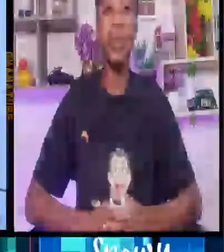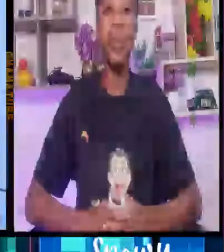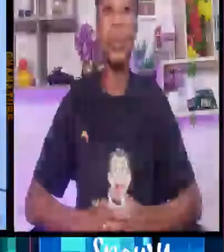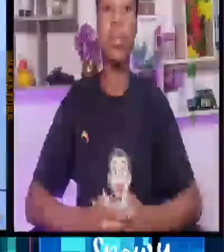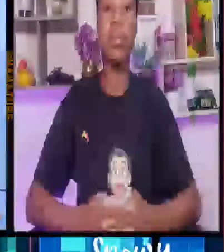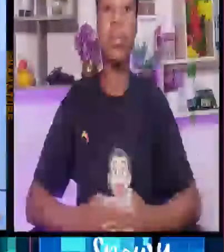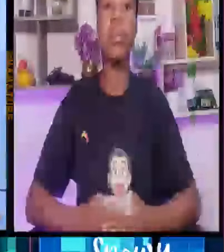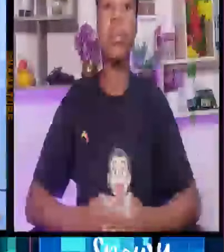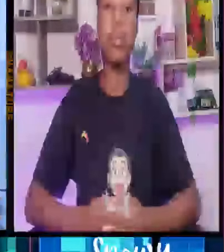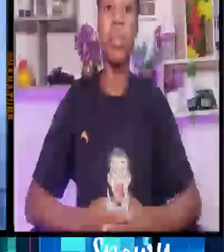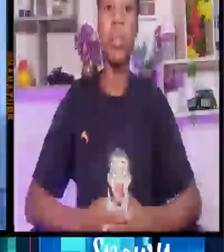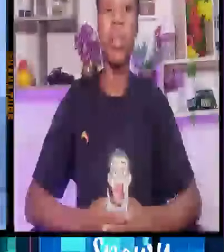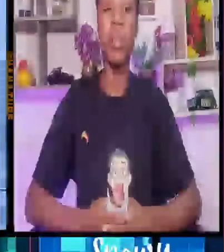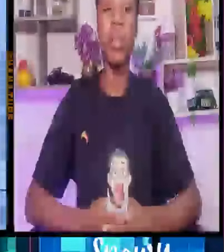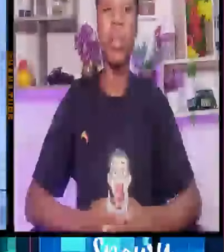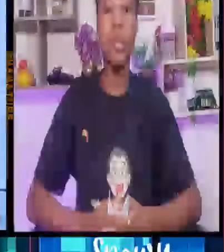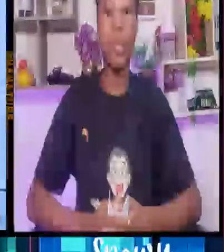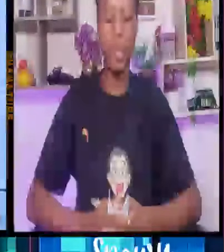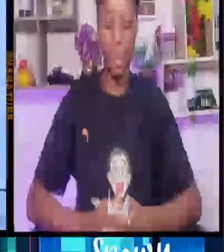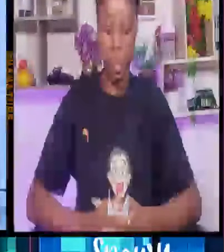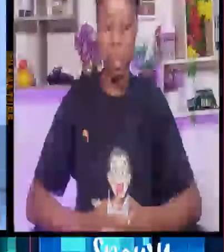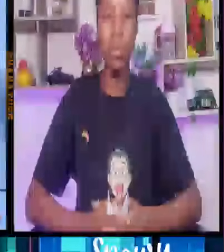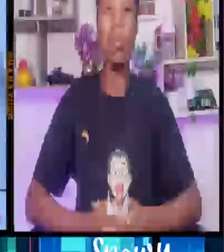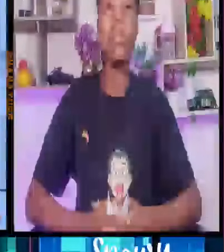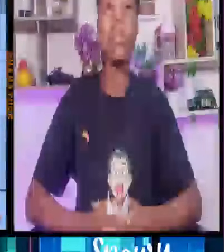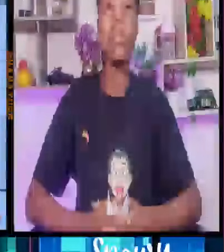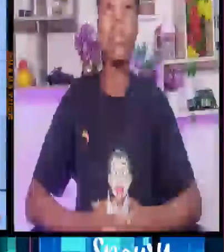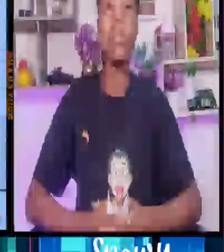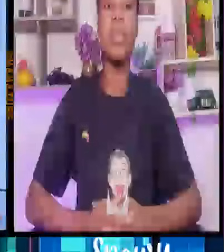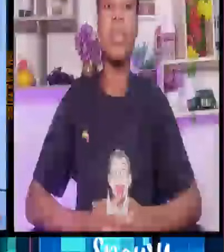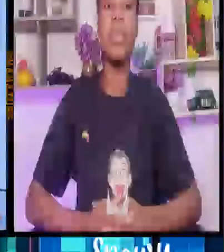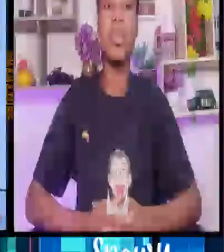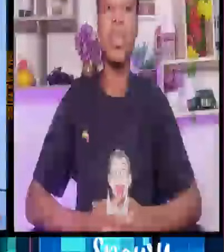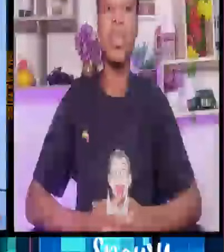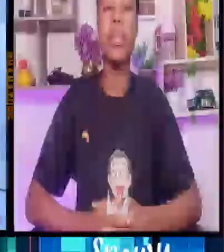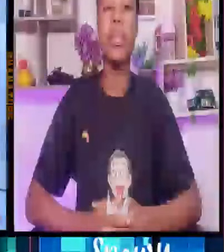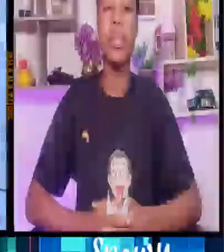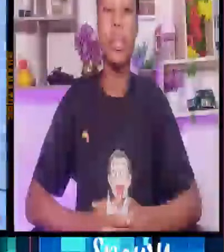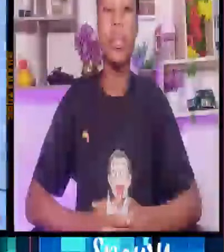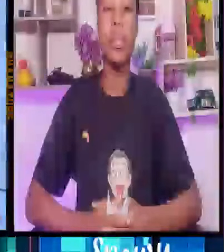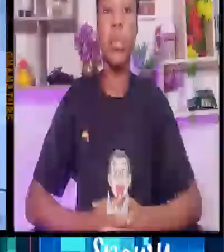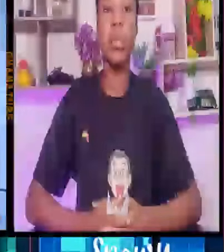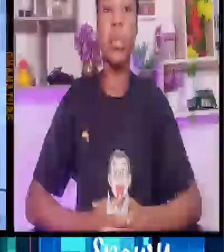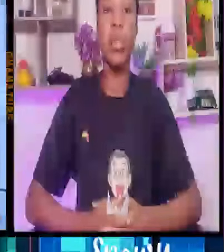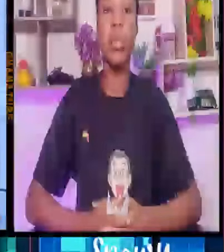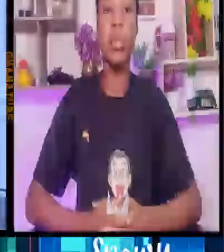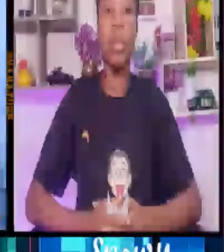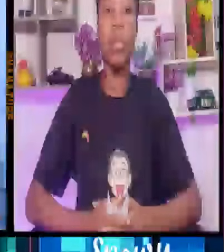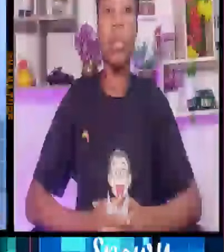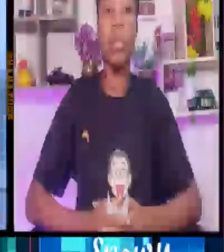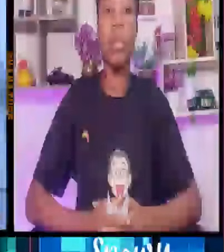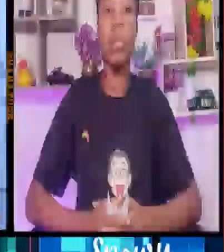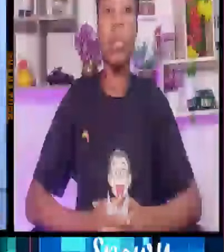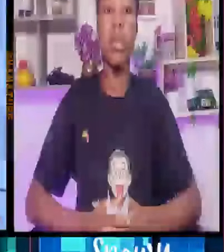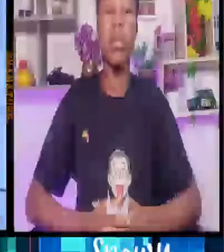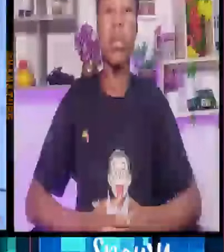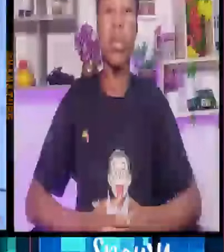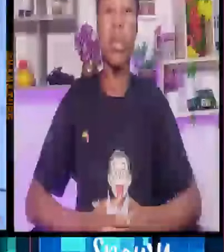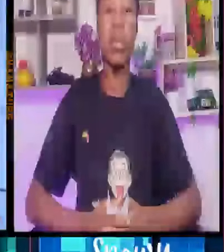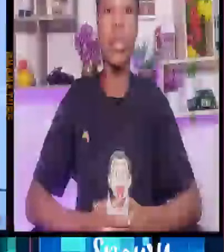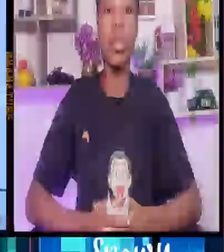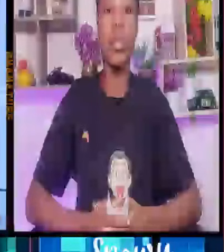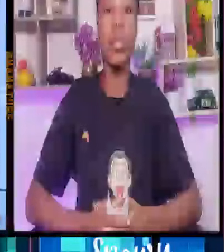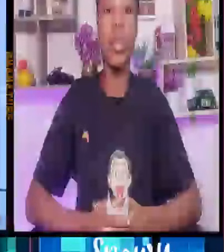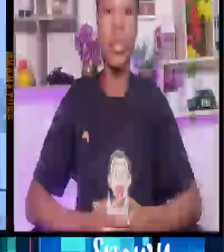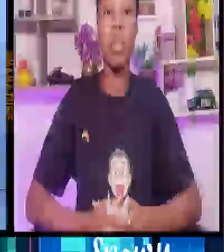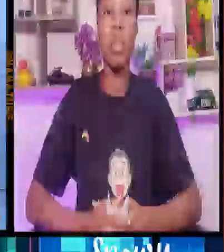allies of Kennedy Japan have swiftly rejected that claim, arguing that party tradition allows for exceptions and that